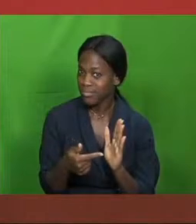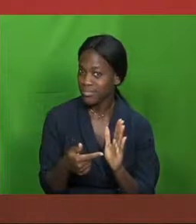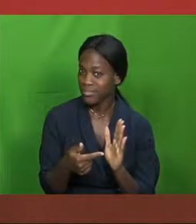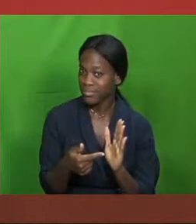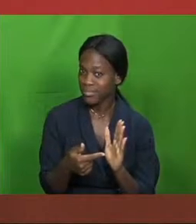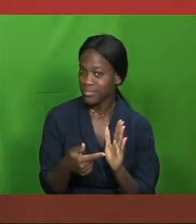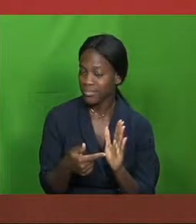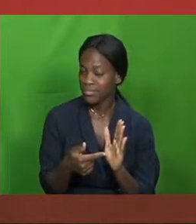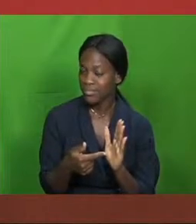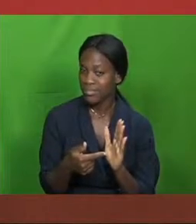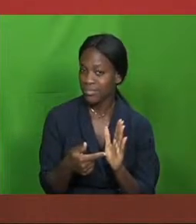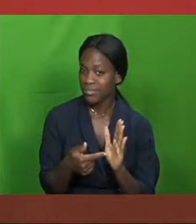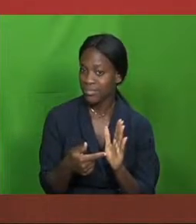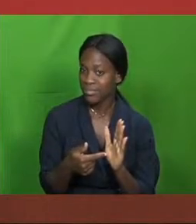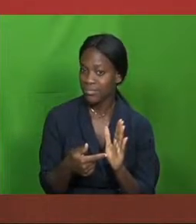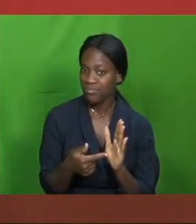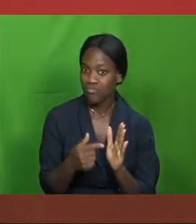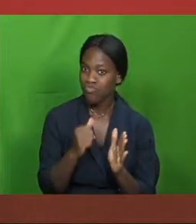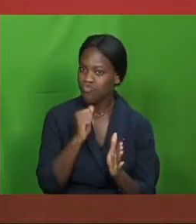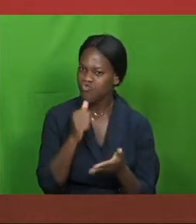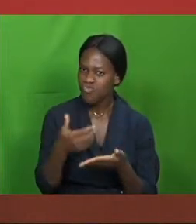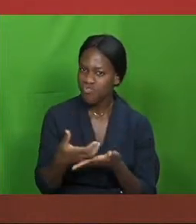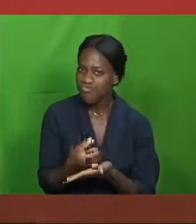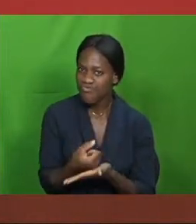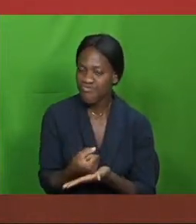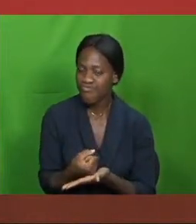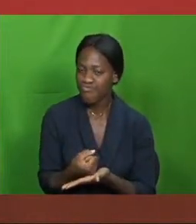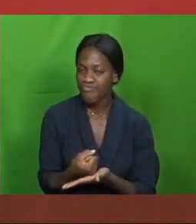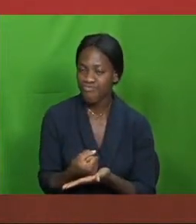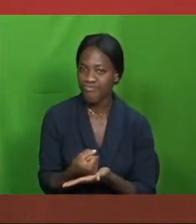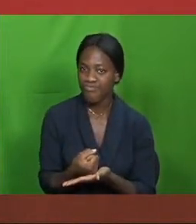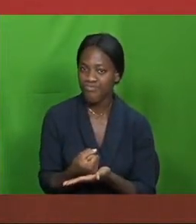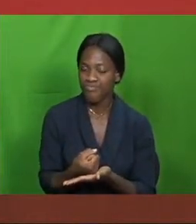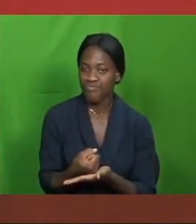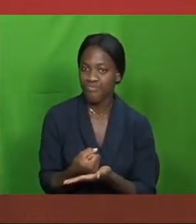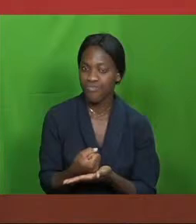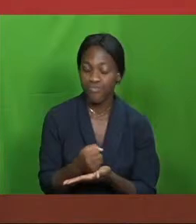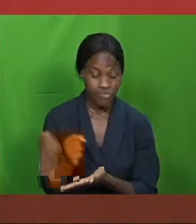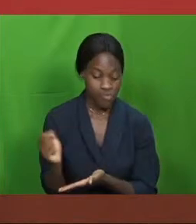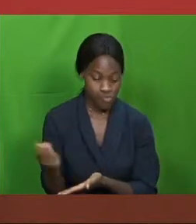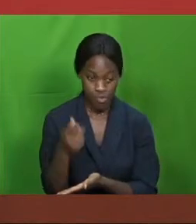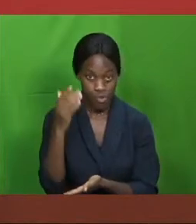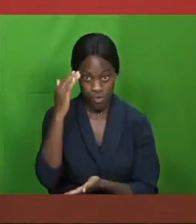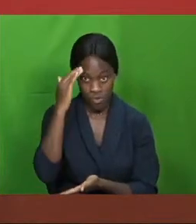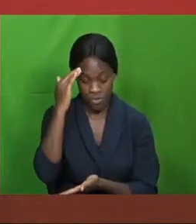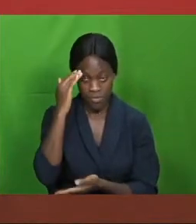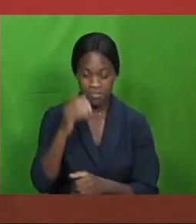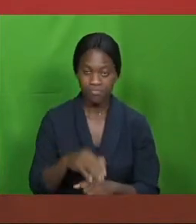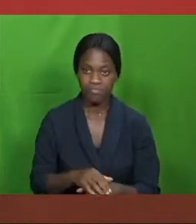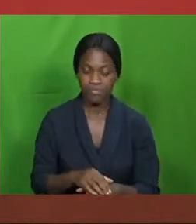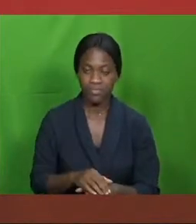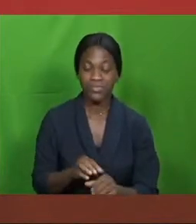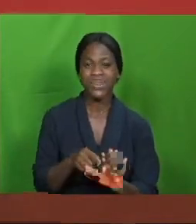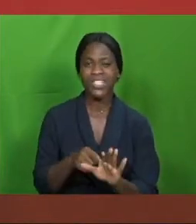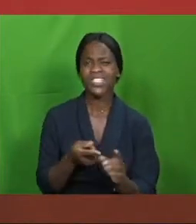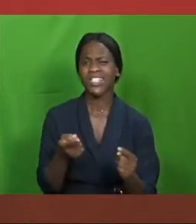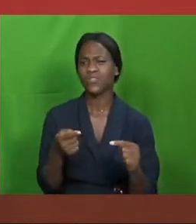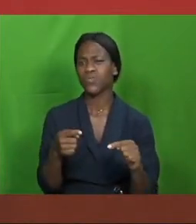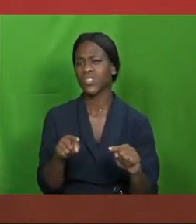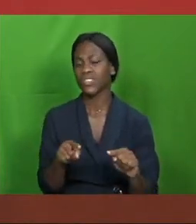is not new to our jurisprudence. It started during the